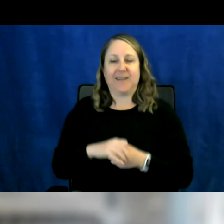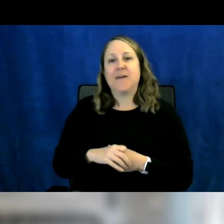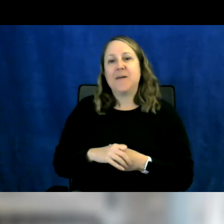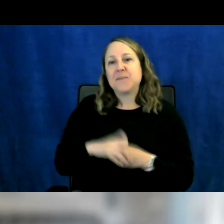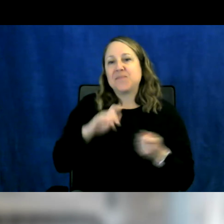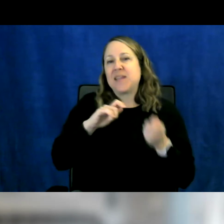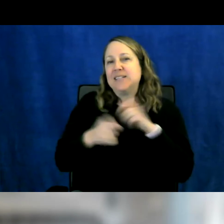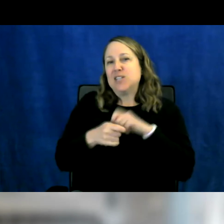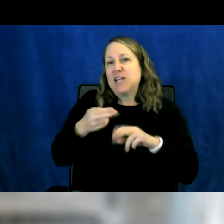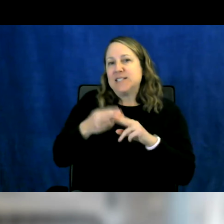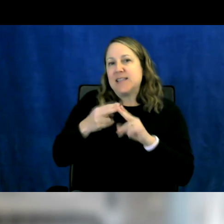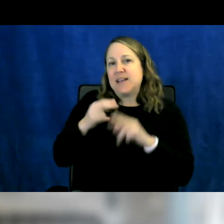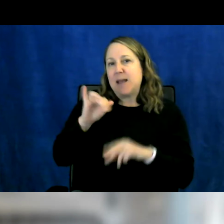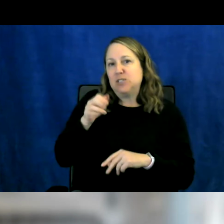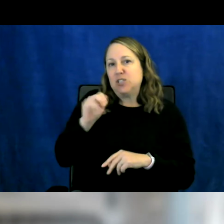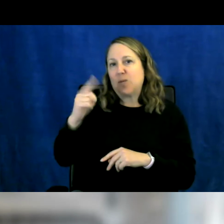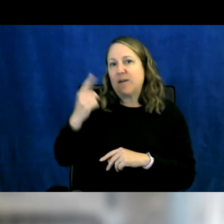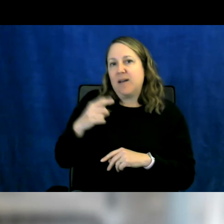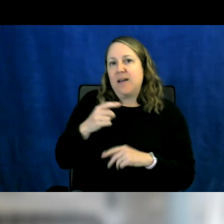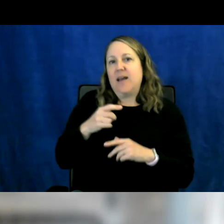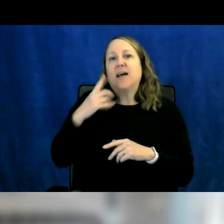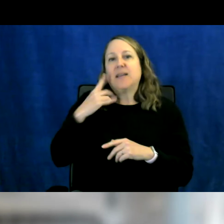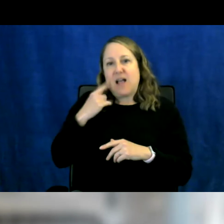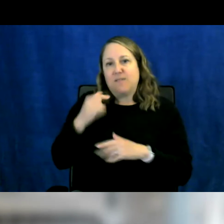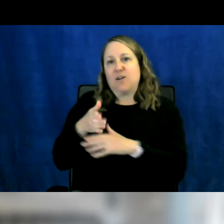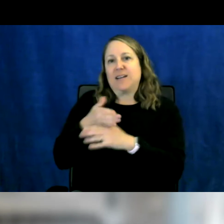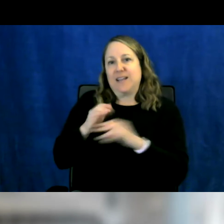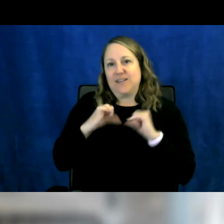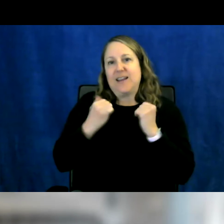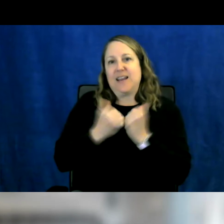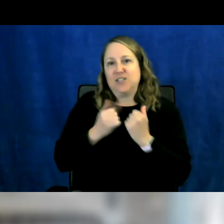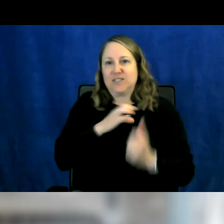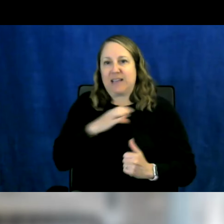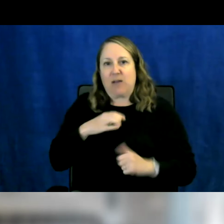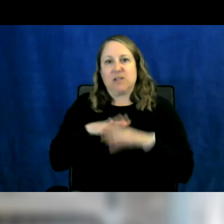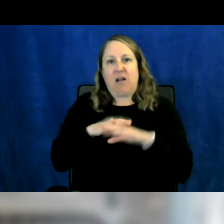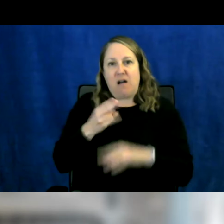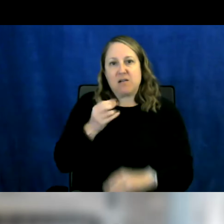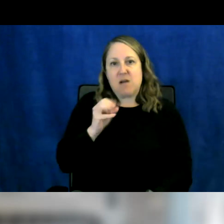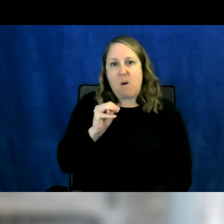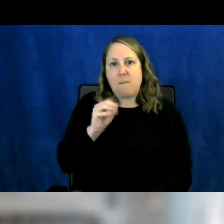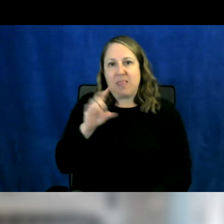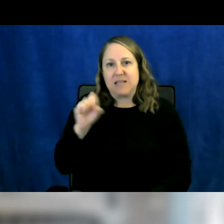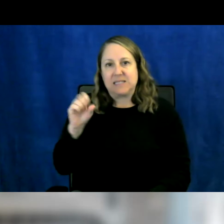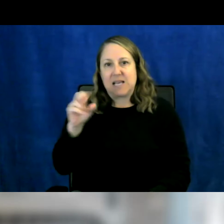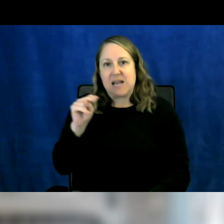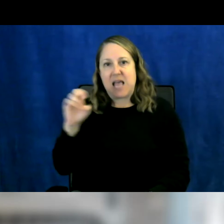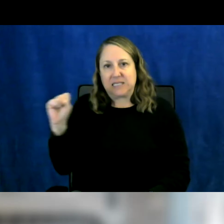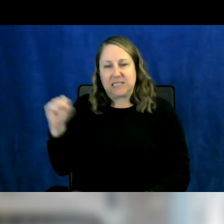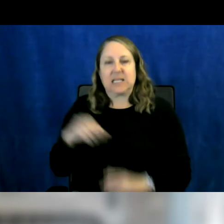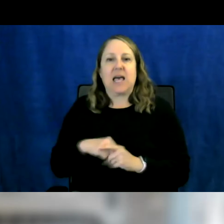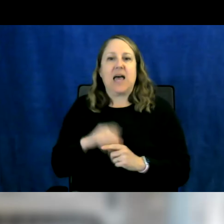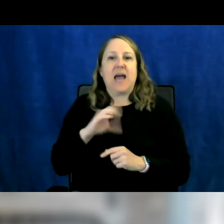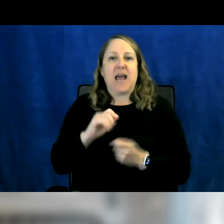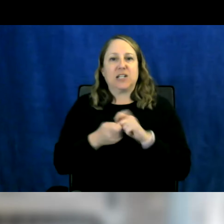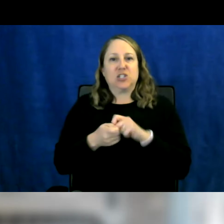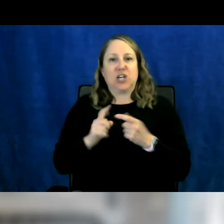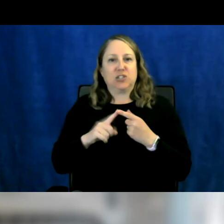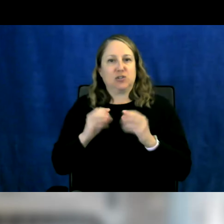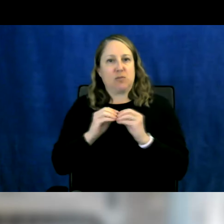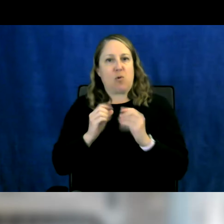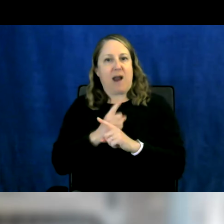renamed the California Interagency Council on Homelessness and restructured to more accurately